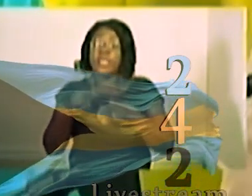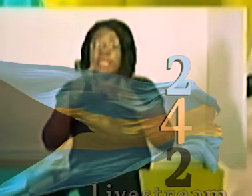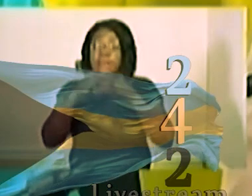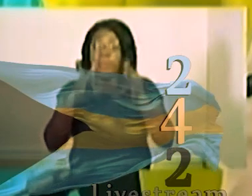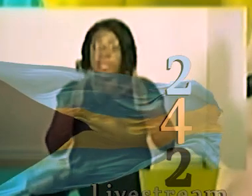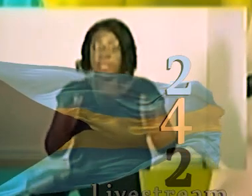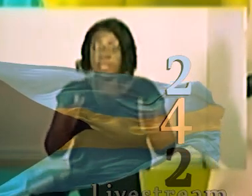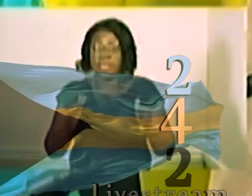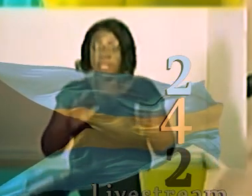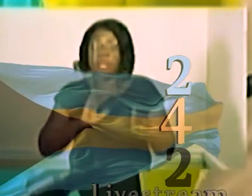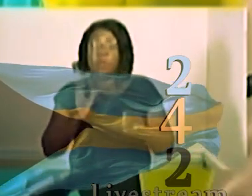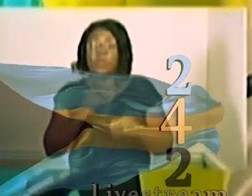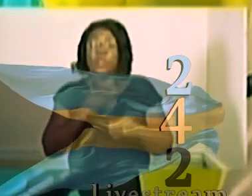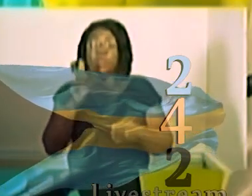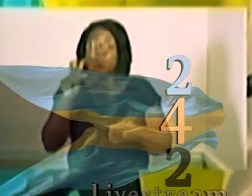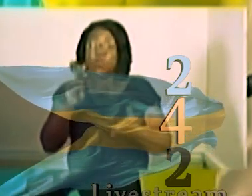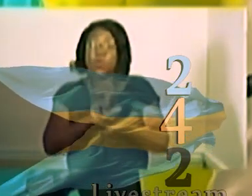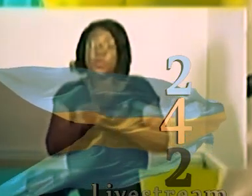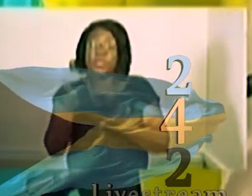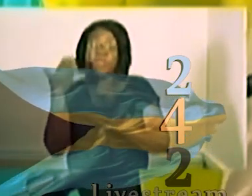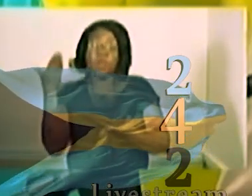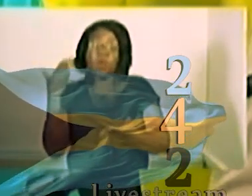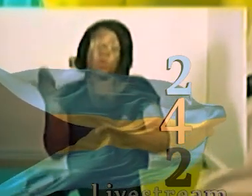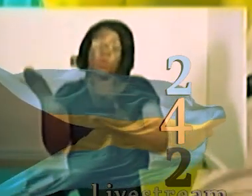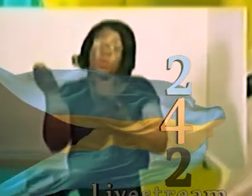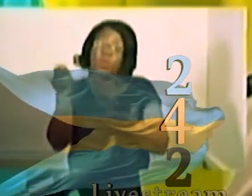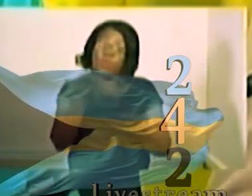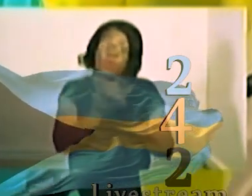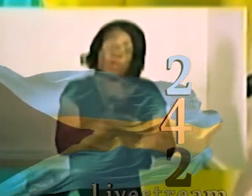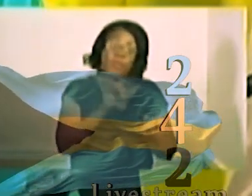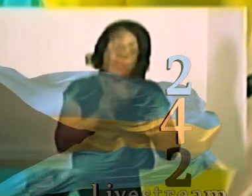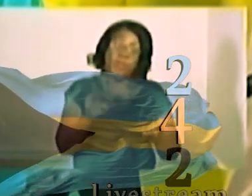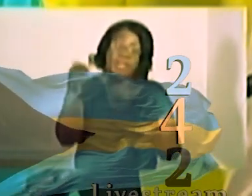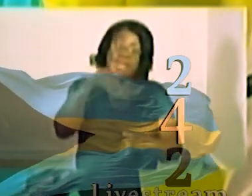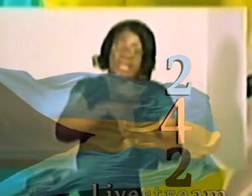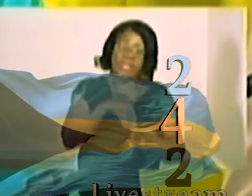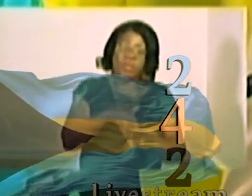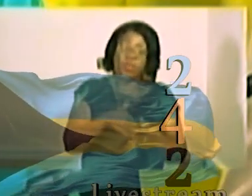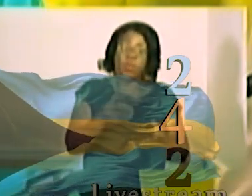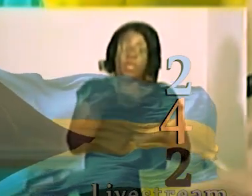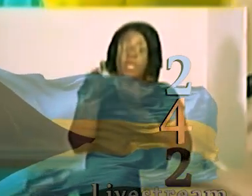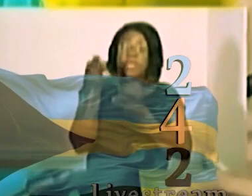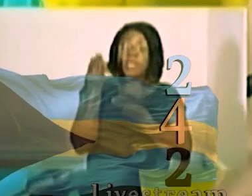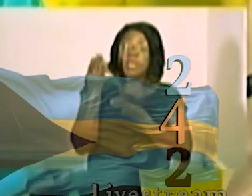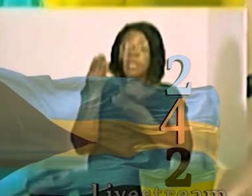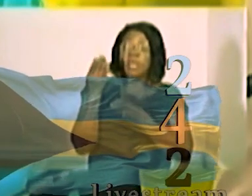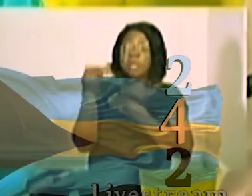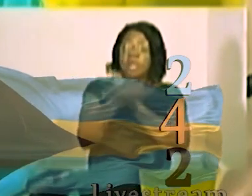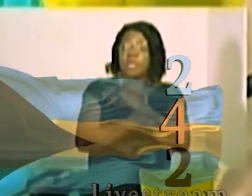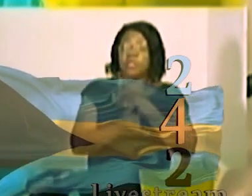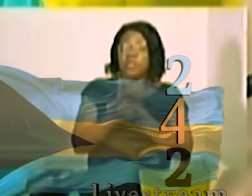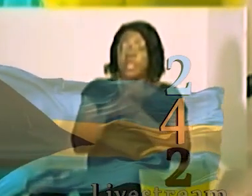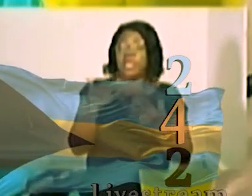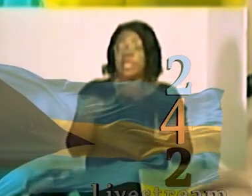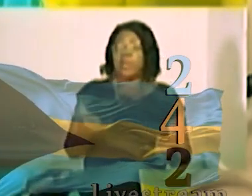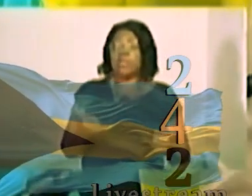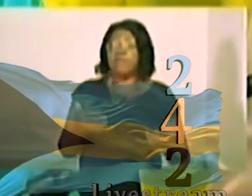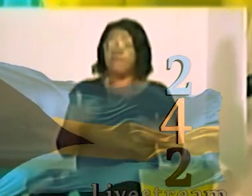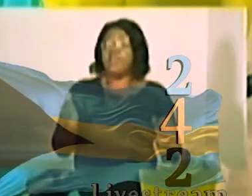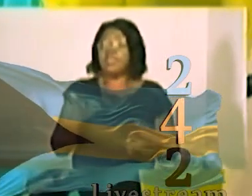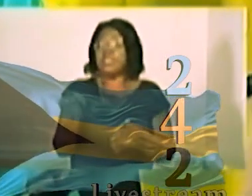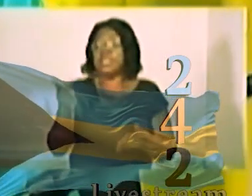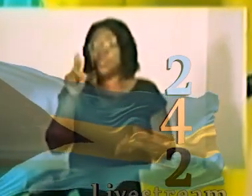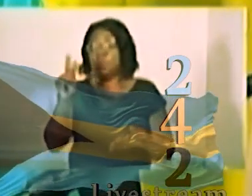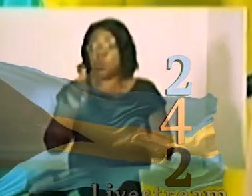exercise about 2 weeks ago when we brought individuals into country and they were repatriated. And so now that they finished their 2 weeks,